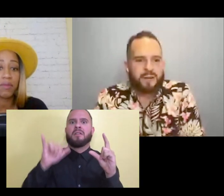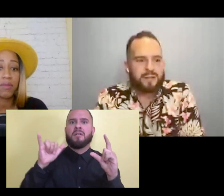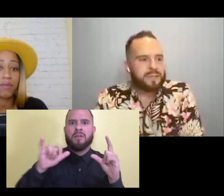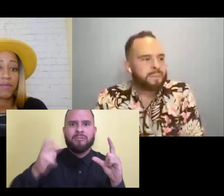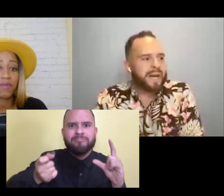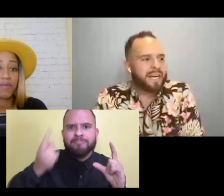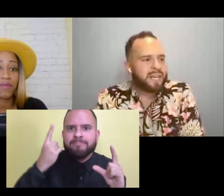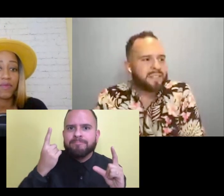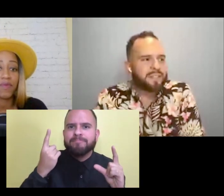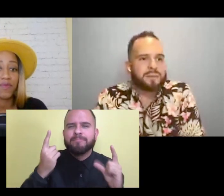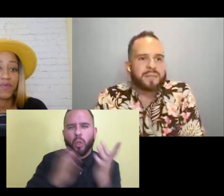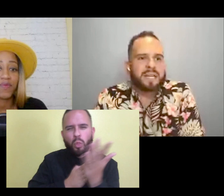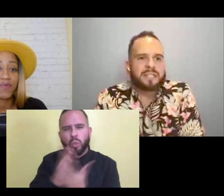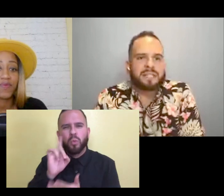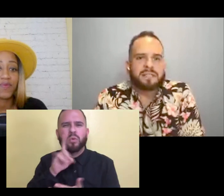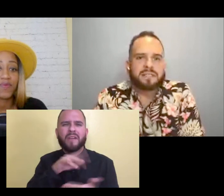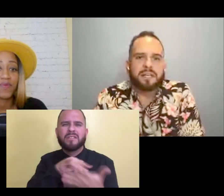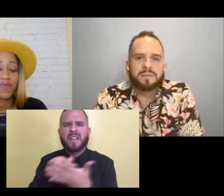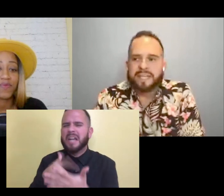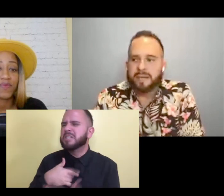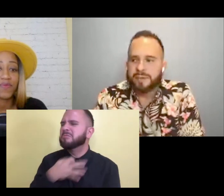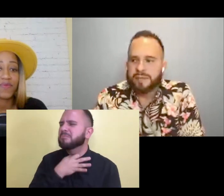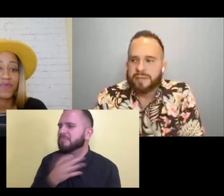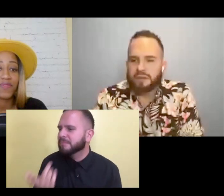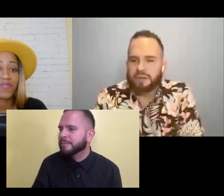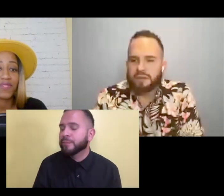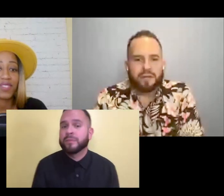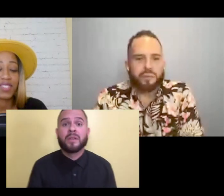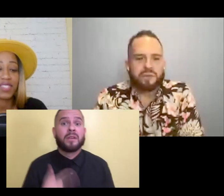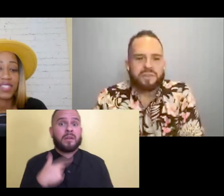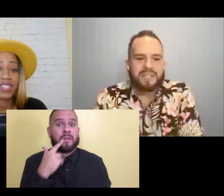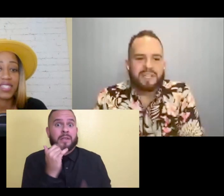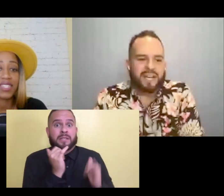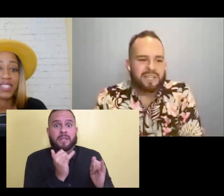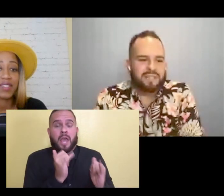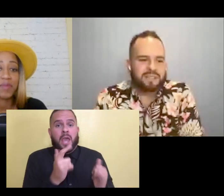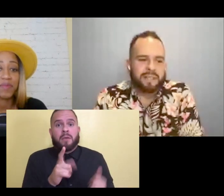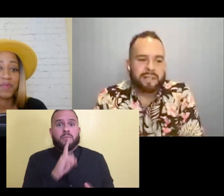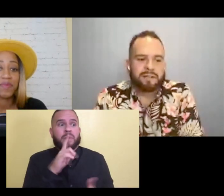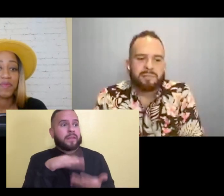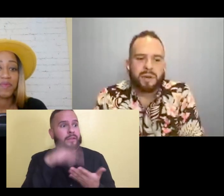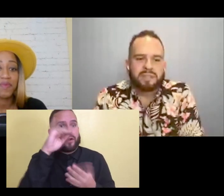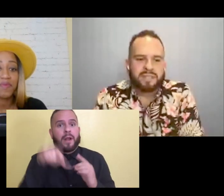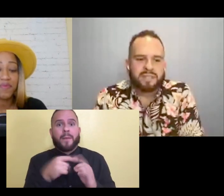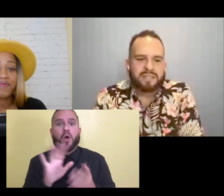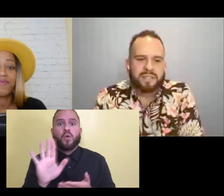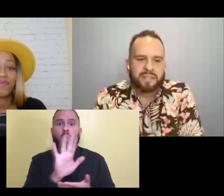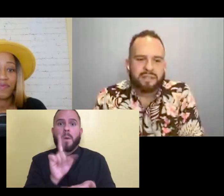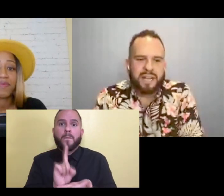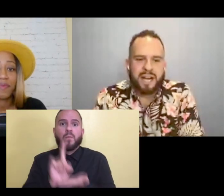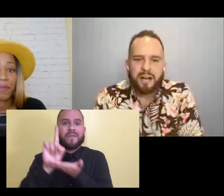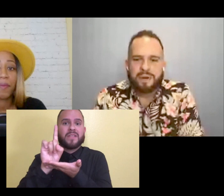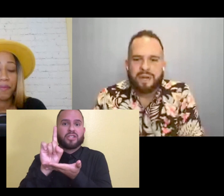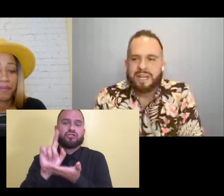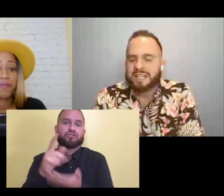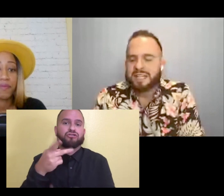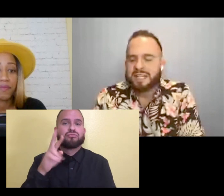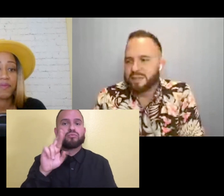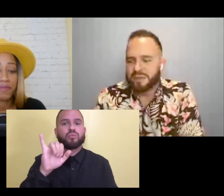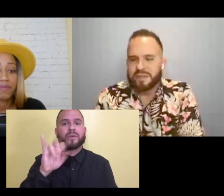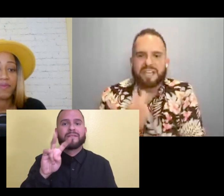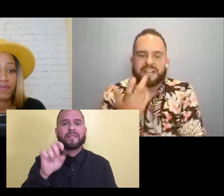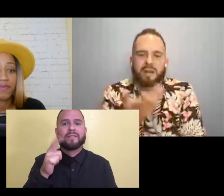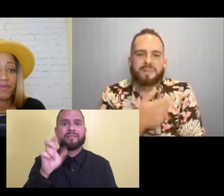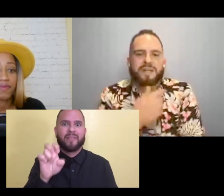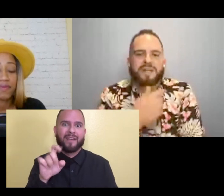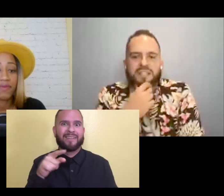studies? You know what? I think it's the same thing. I mean, you just learn about your privilege as a hearing person. Like I'm not.